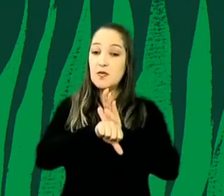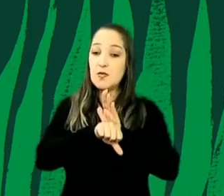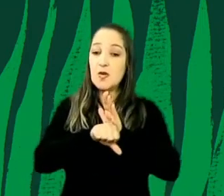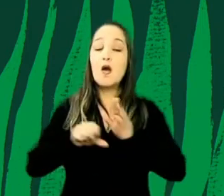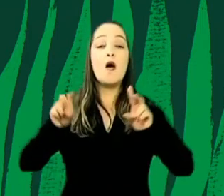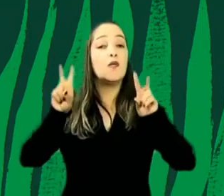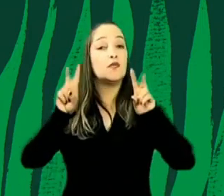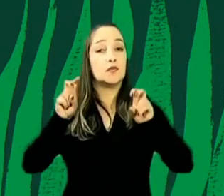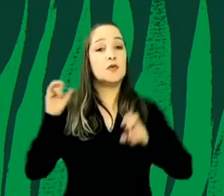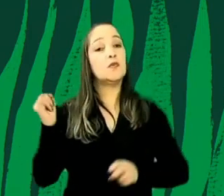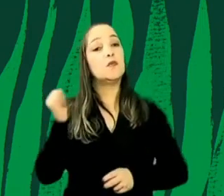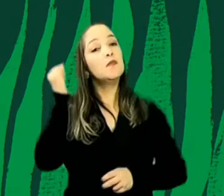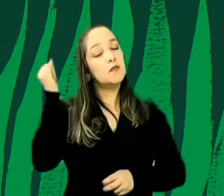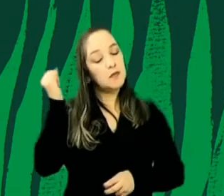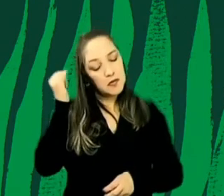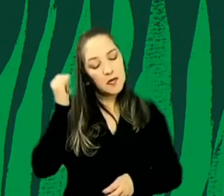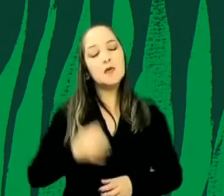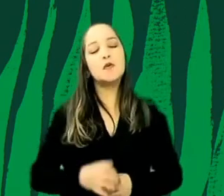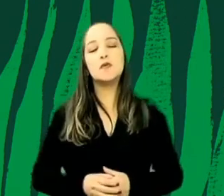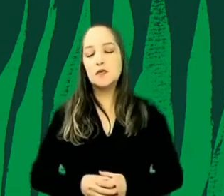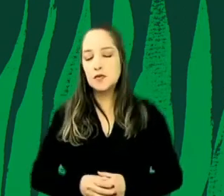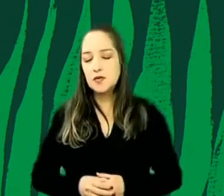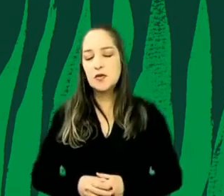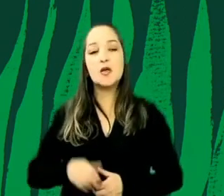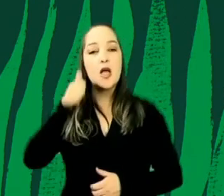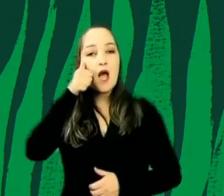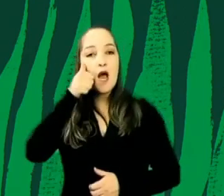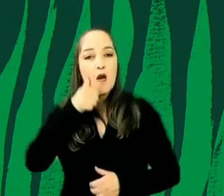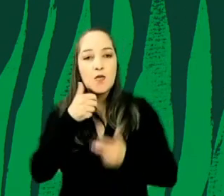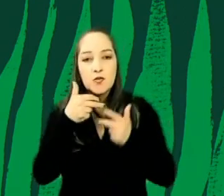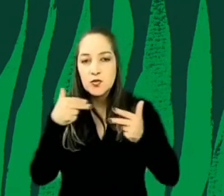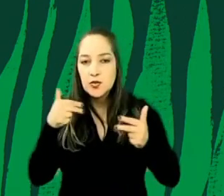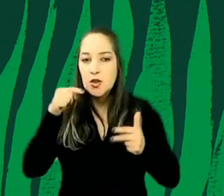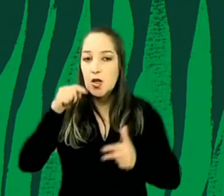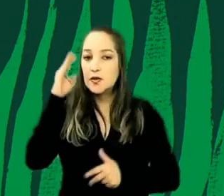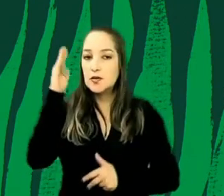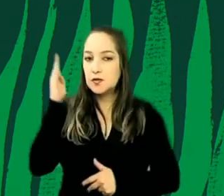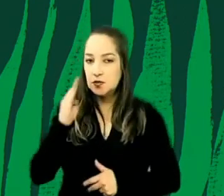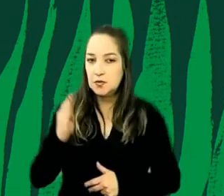It's a fundamental issue here for women in Brazil.